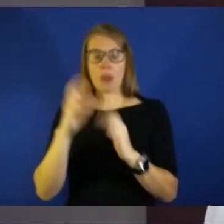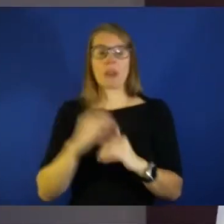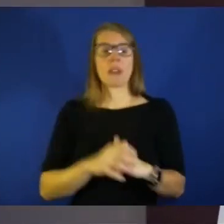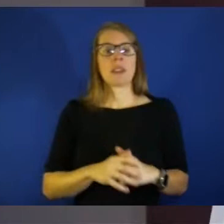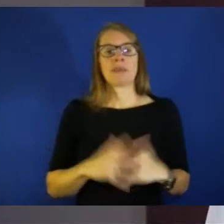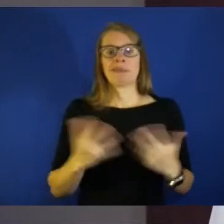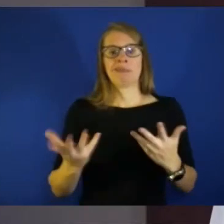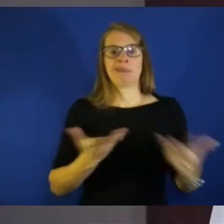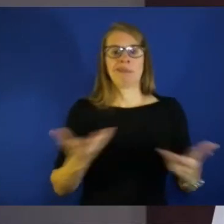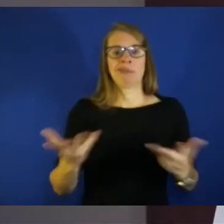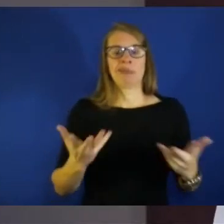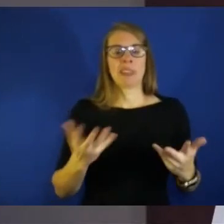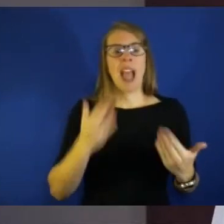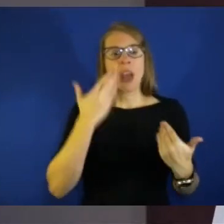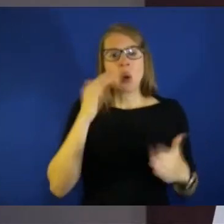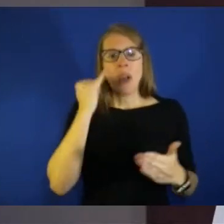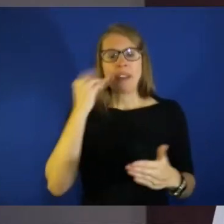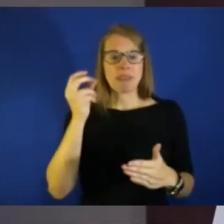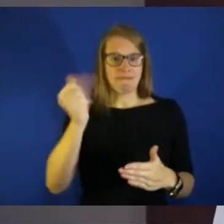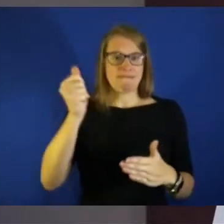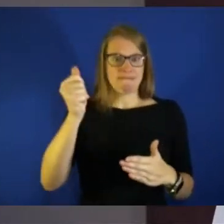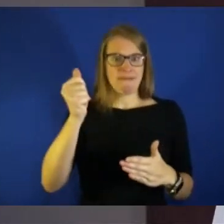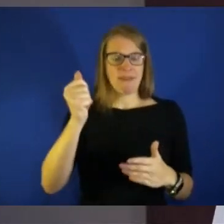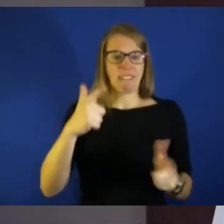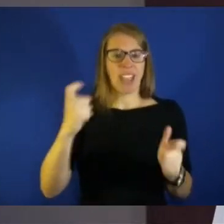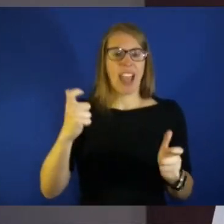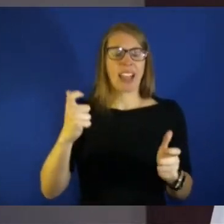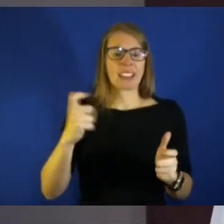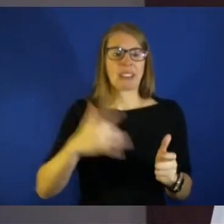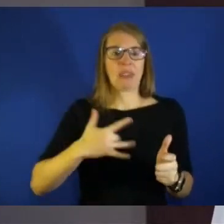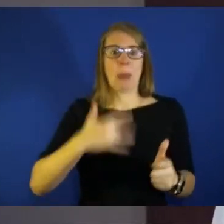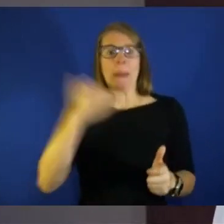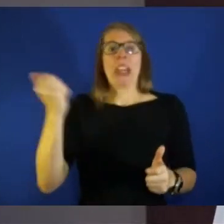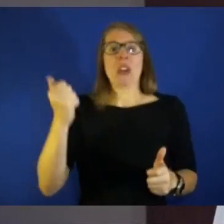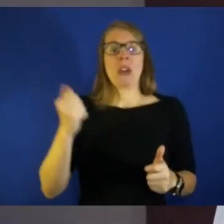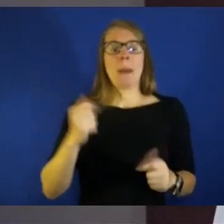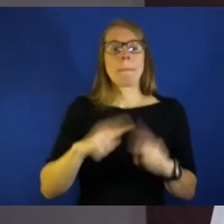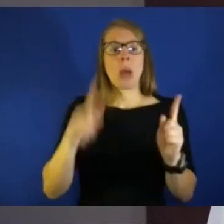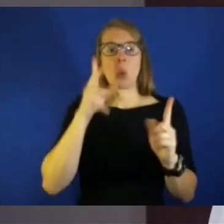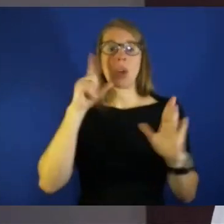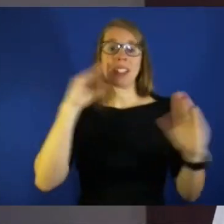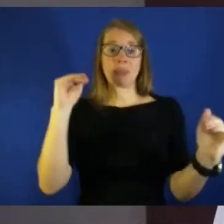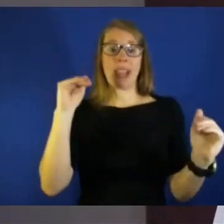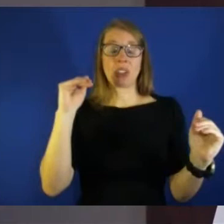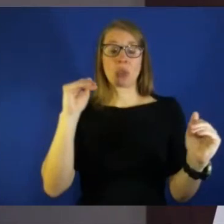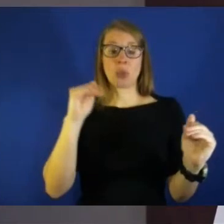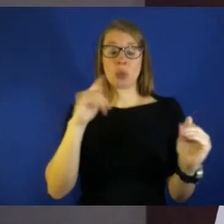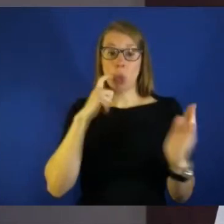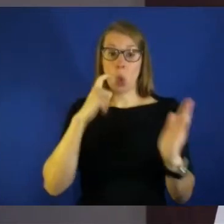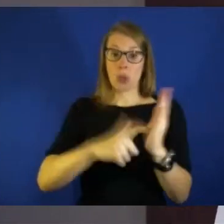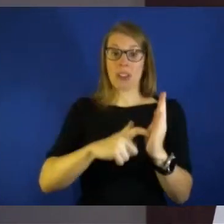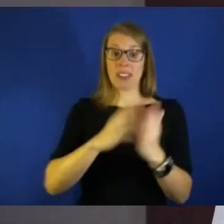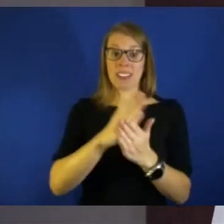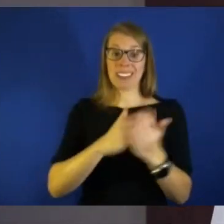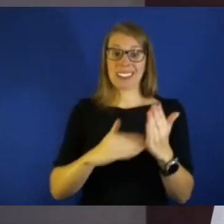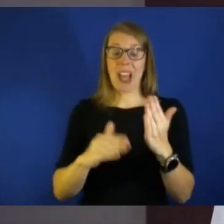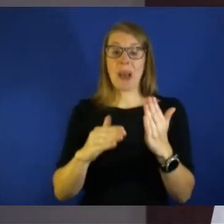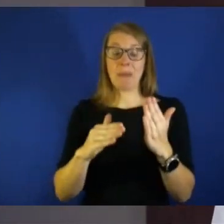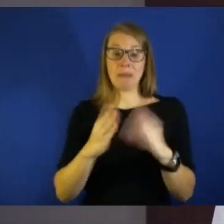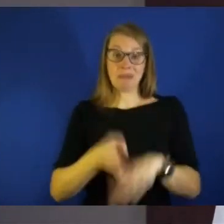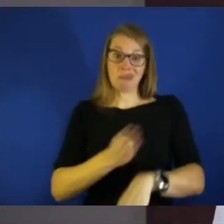know that it's quite that quick, but you certainly would expect to see some effect, hopefully the same day.